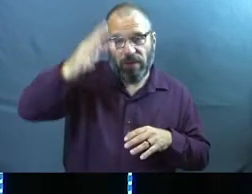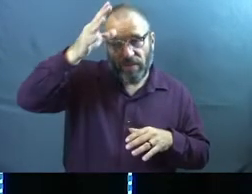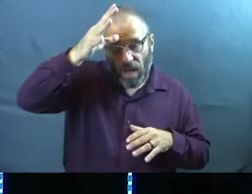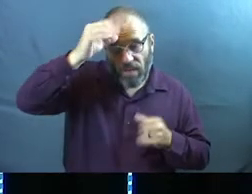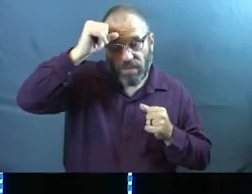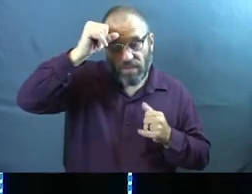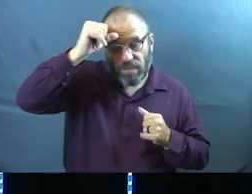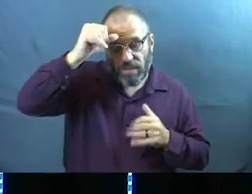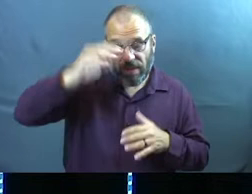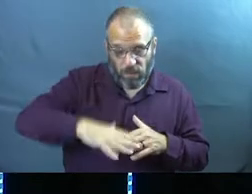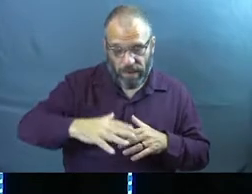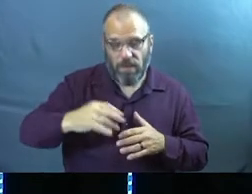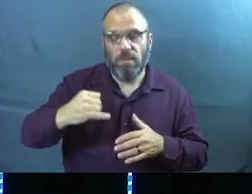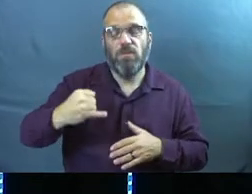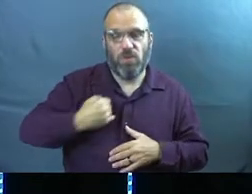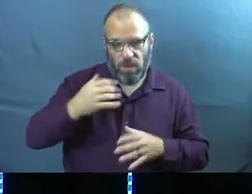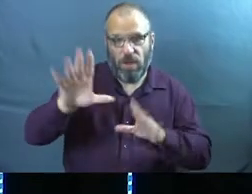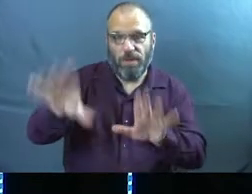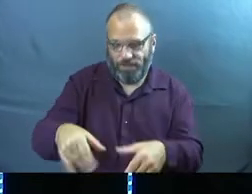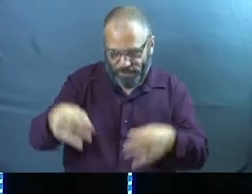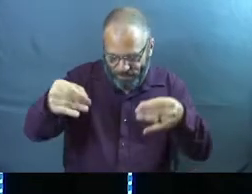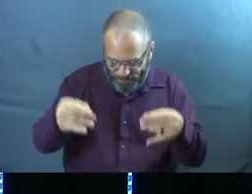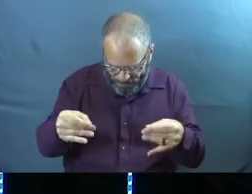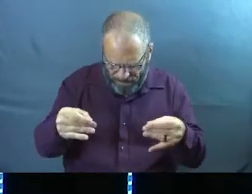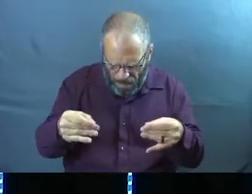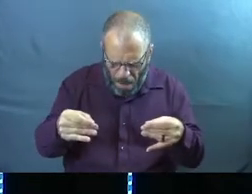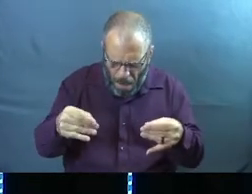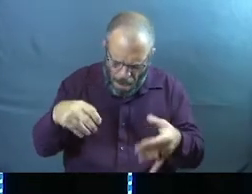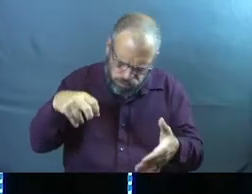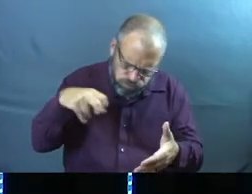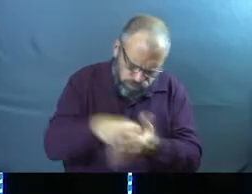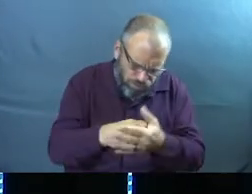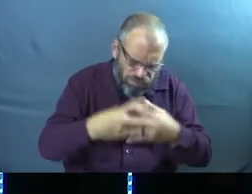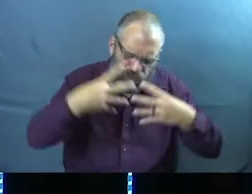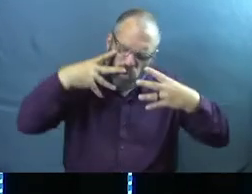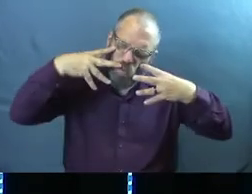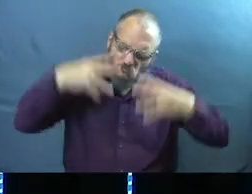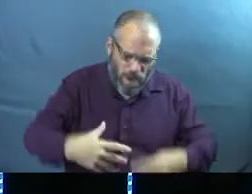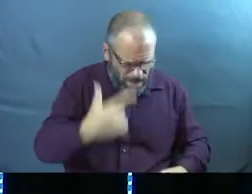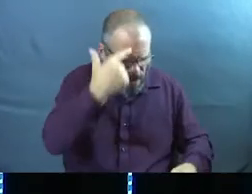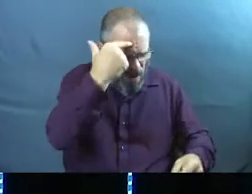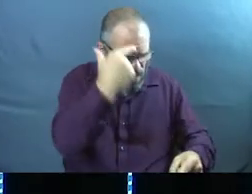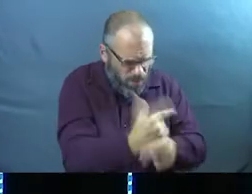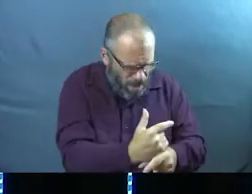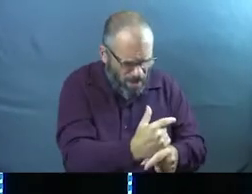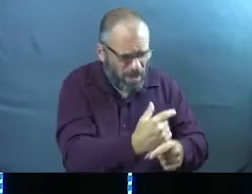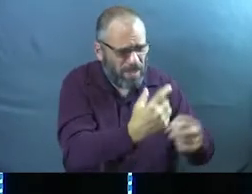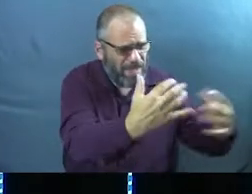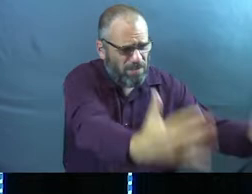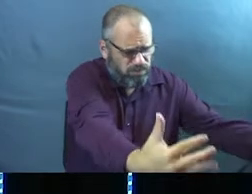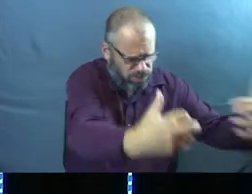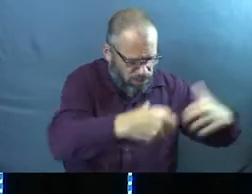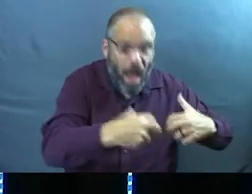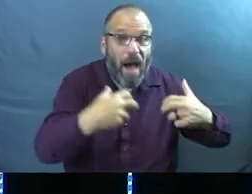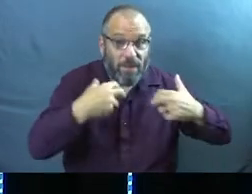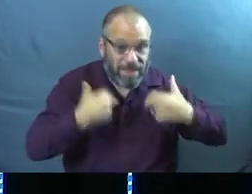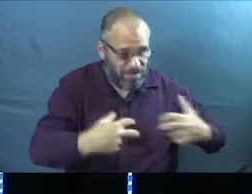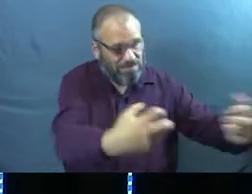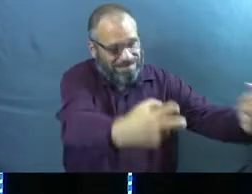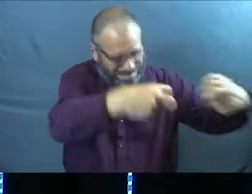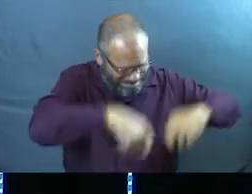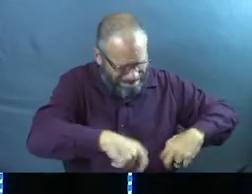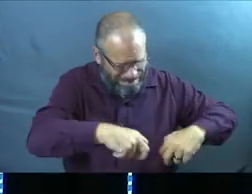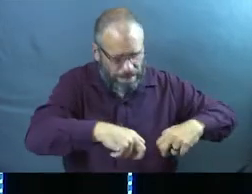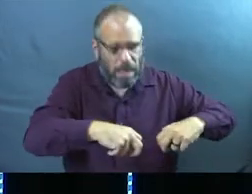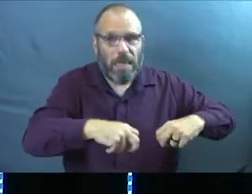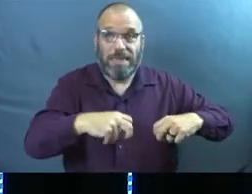sin. When Joseph received this message, he broke down and he wept. Then his brothers came and threw themselves down physically before Joseph.